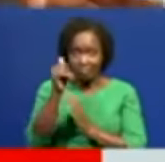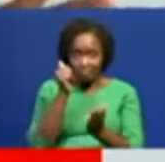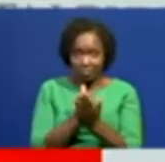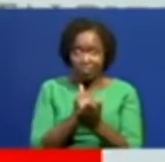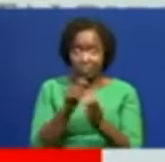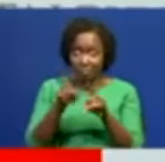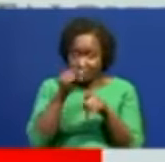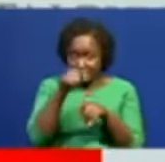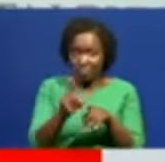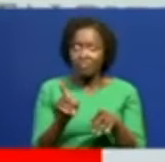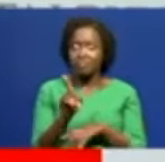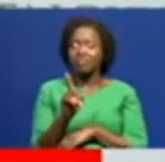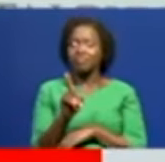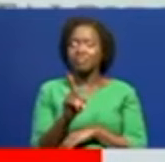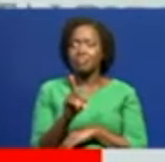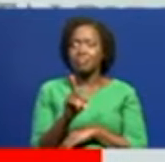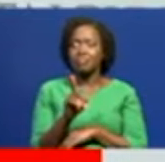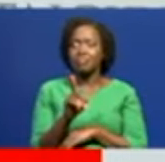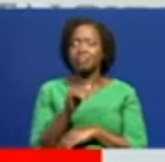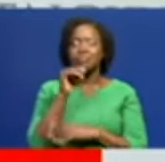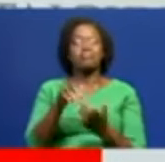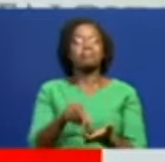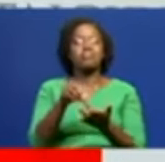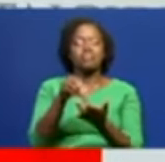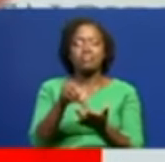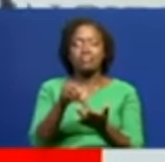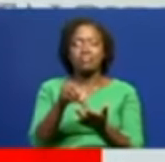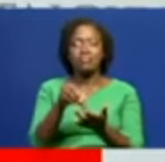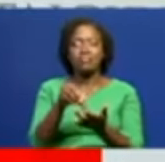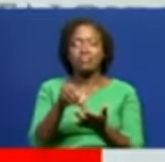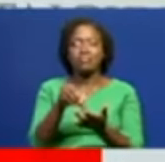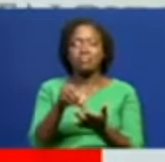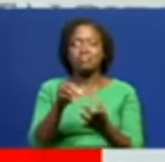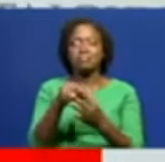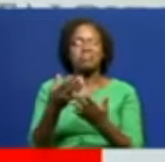passed through it. You are not special. All